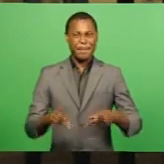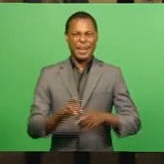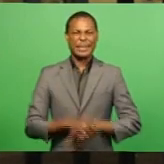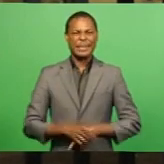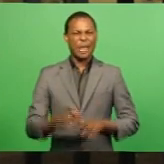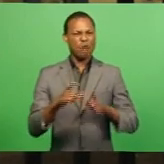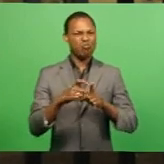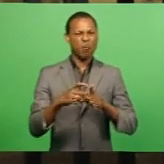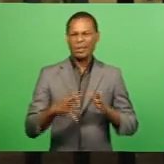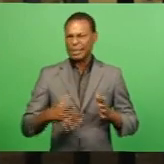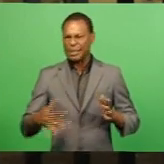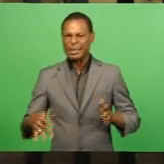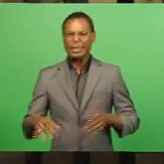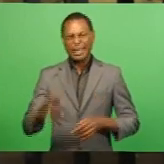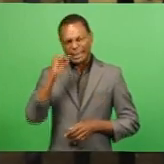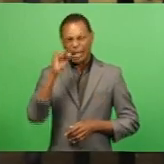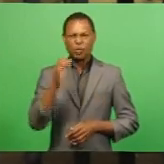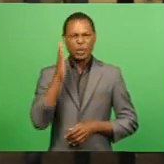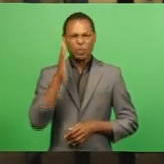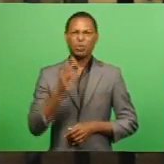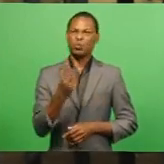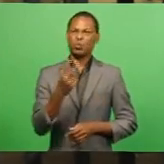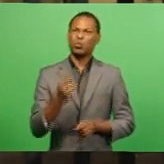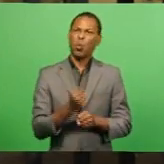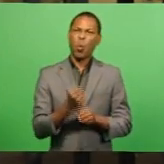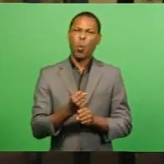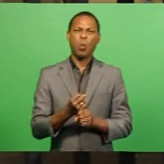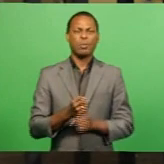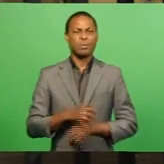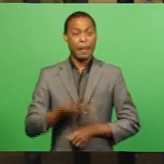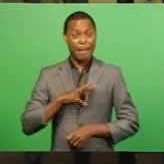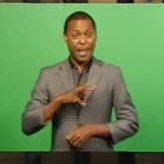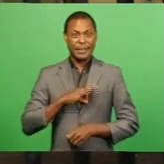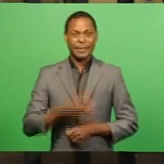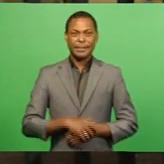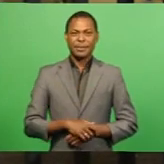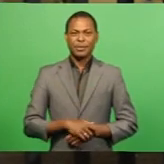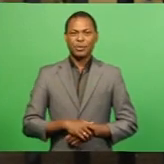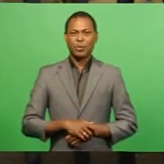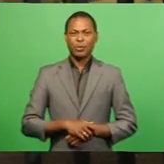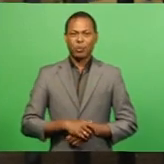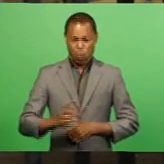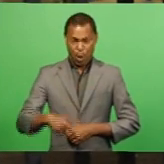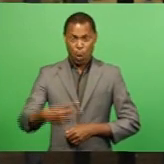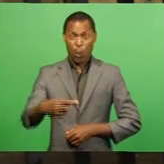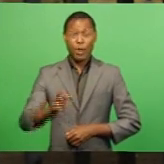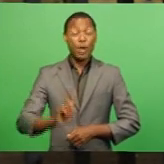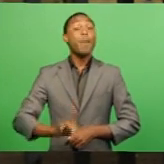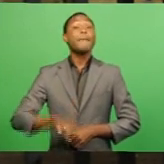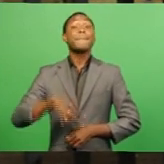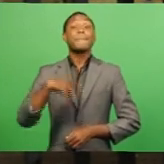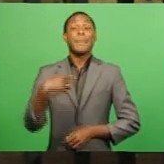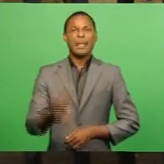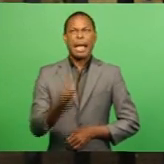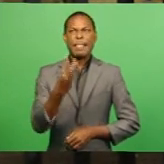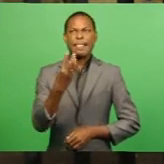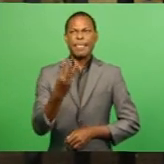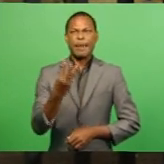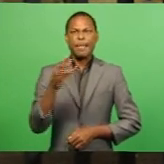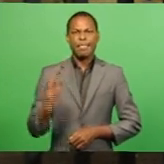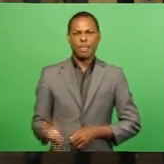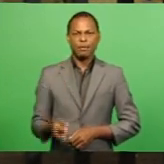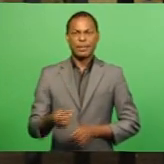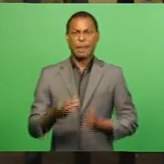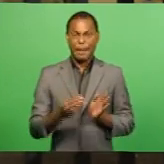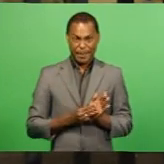Secondary School with 2 gold medals. The day 2 begins tomorrow and with the 3,000 meters,